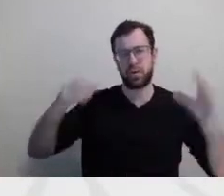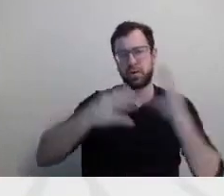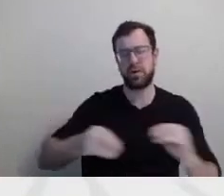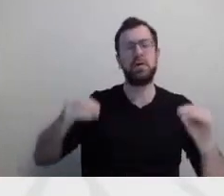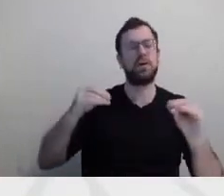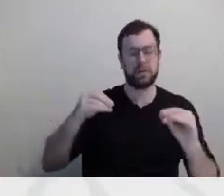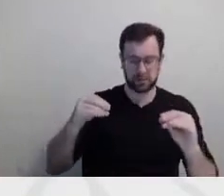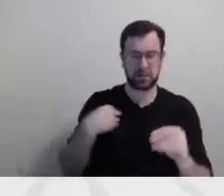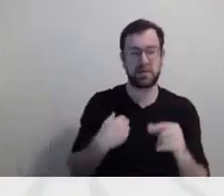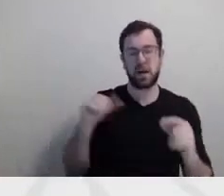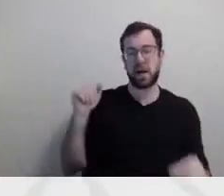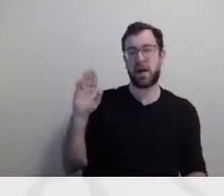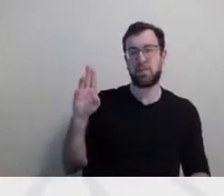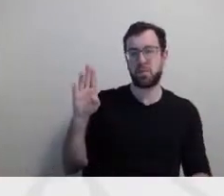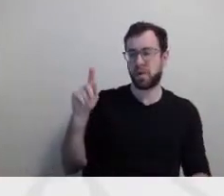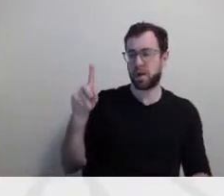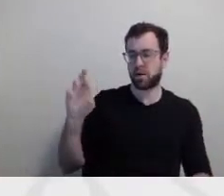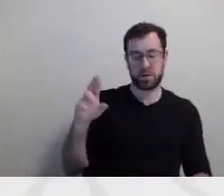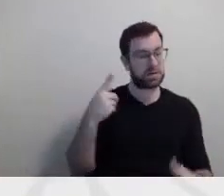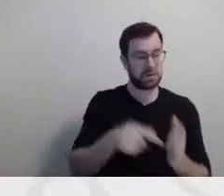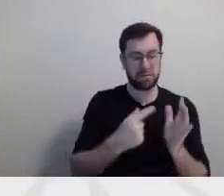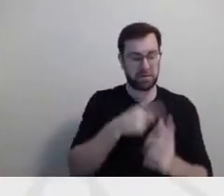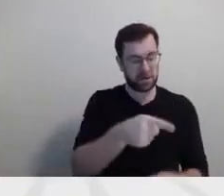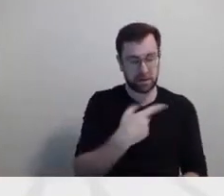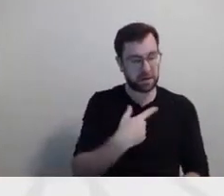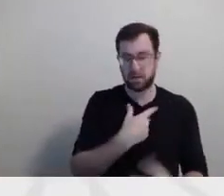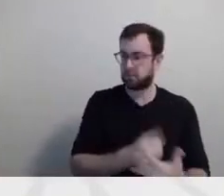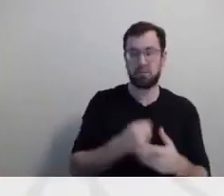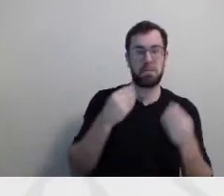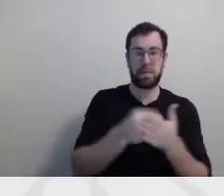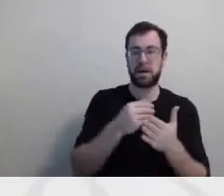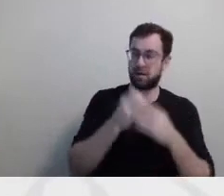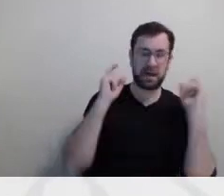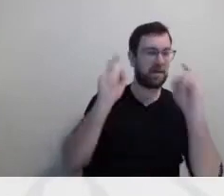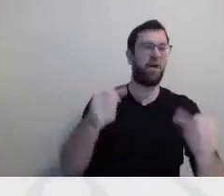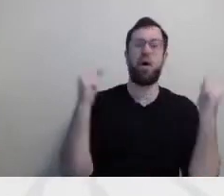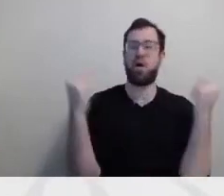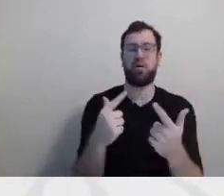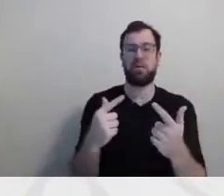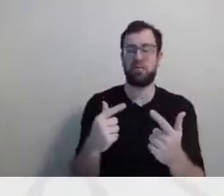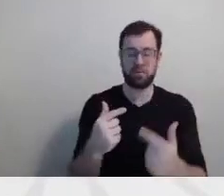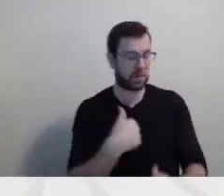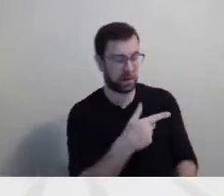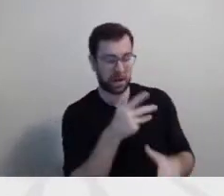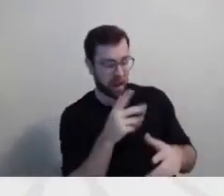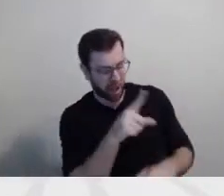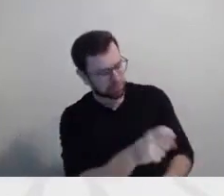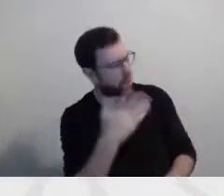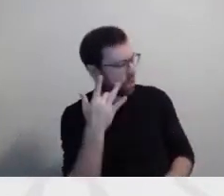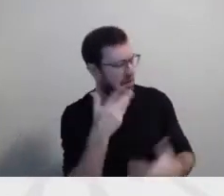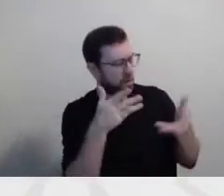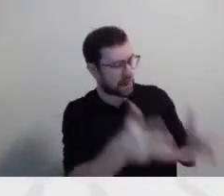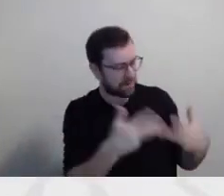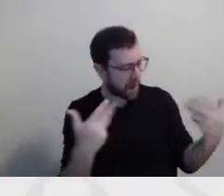instances gave away all of his wealth. And when questioned, what did you leave behind? I have left behind Allah subhanahu wa ta'ala and